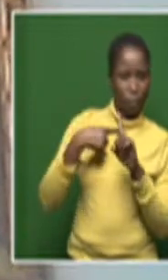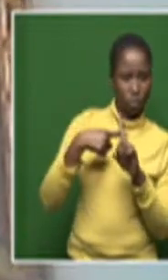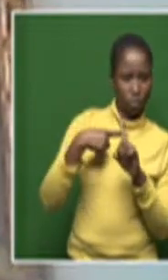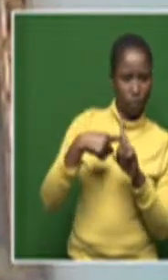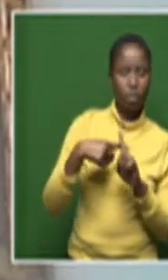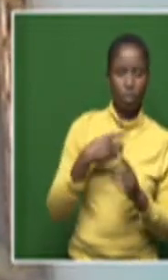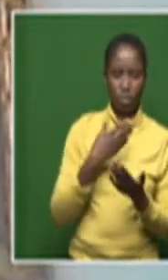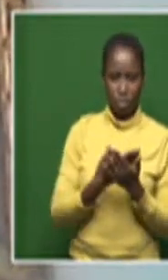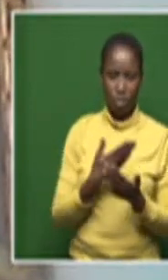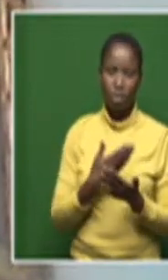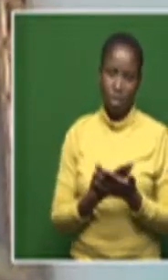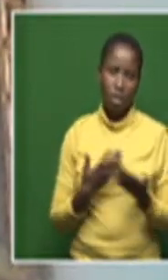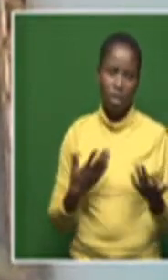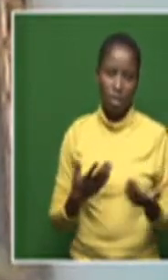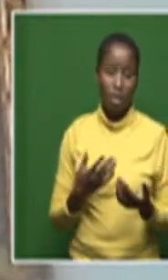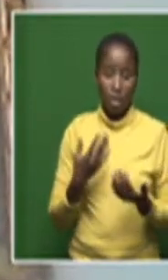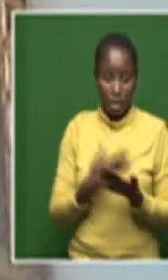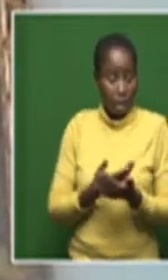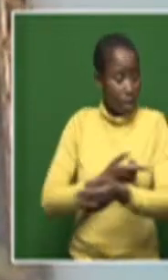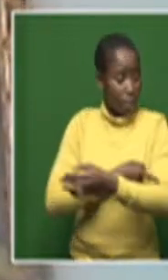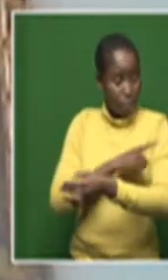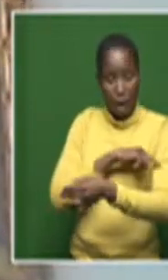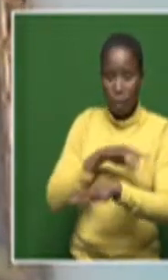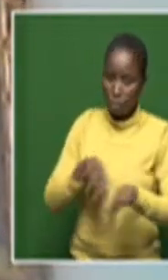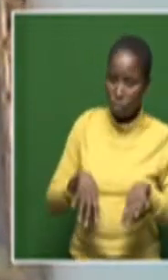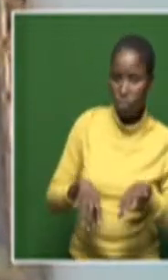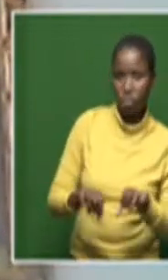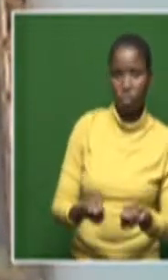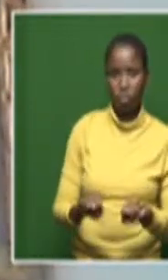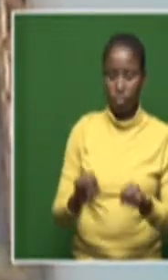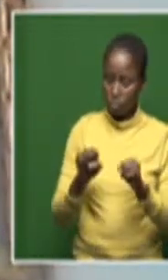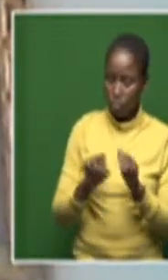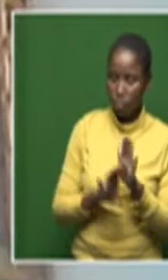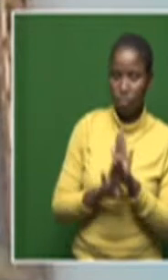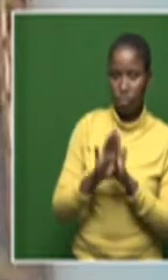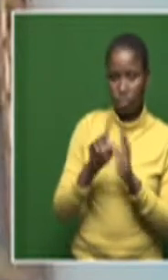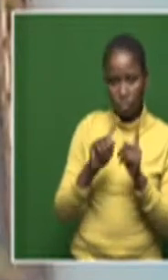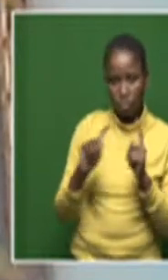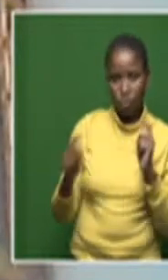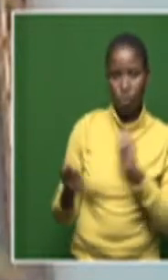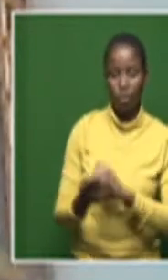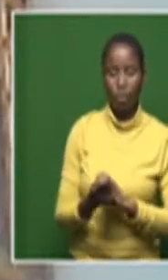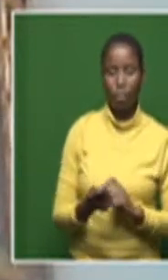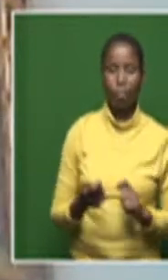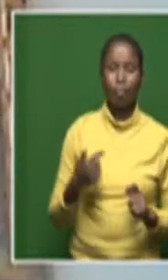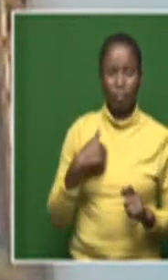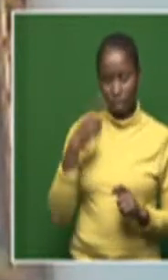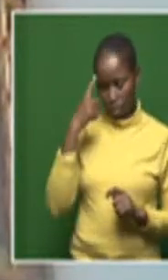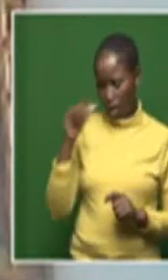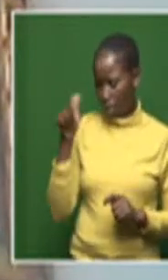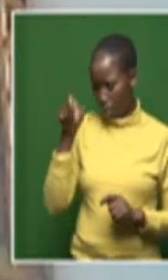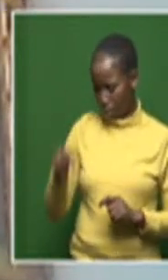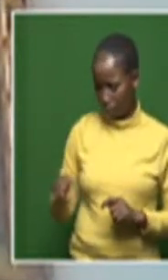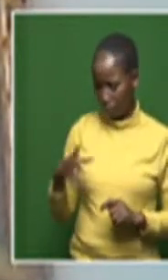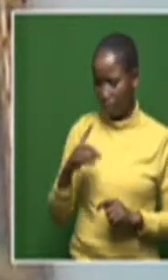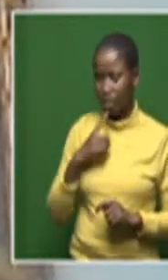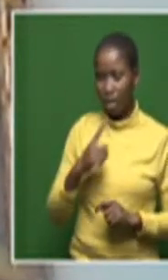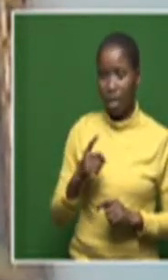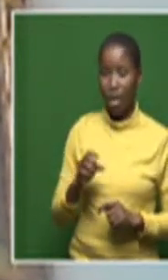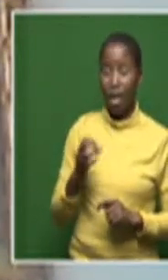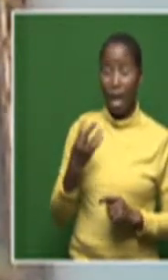we have this power to make a difference. I think somebody once said, with great power comes